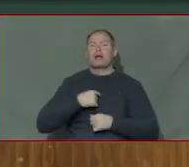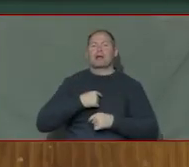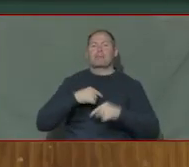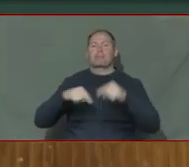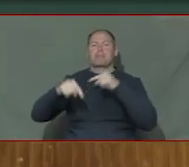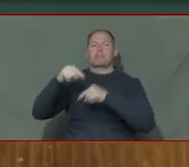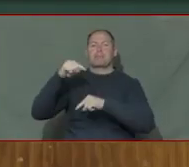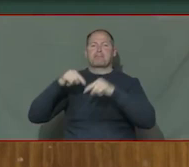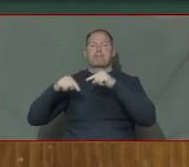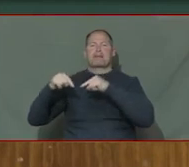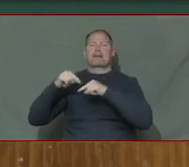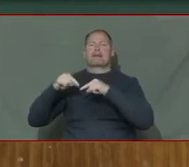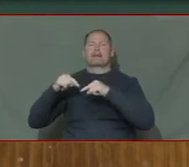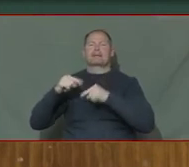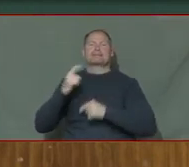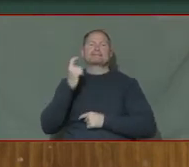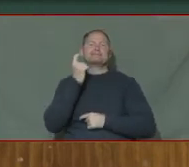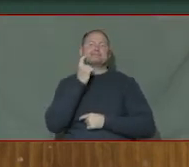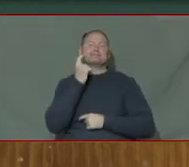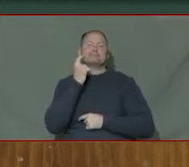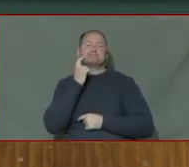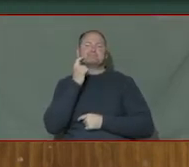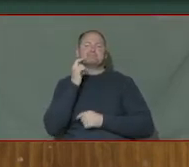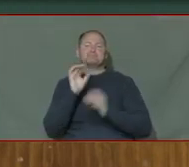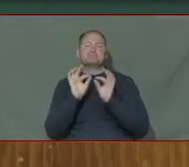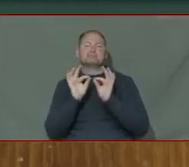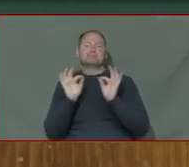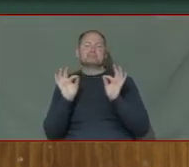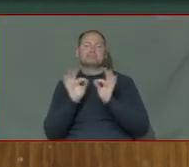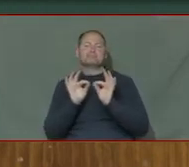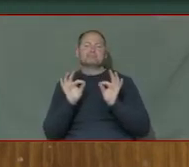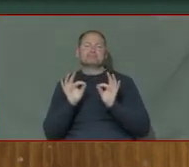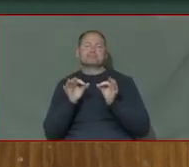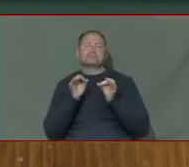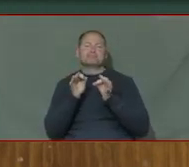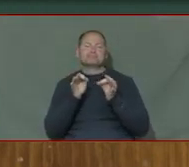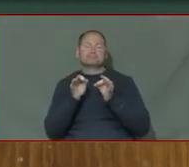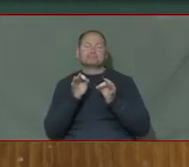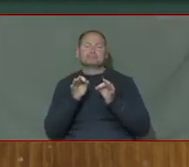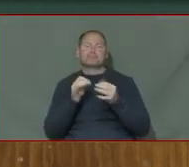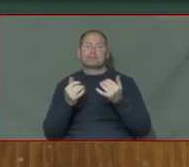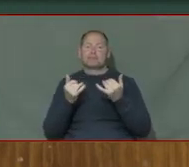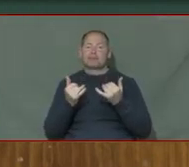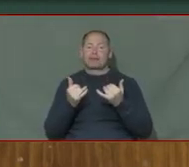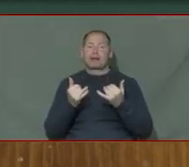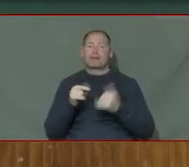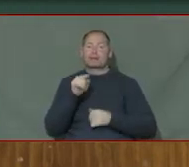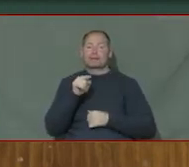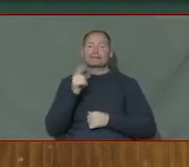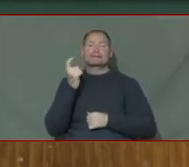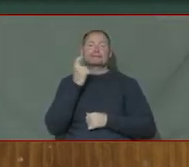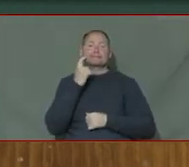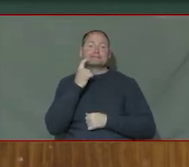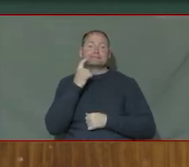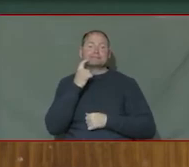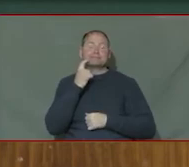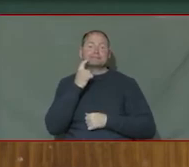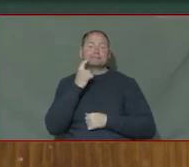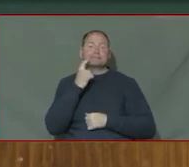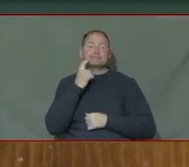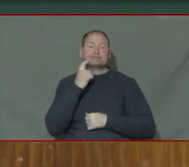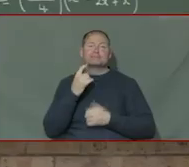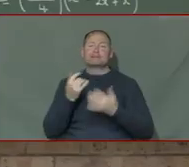and all you need to do is to replace the primary school formulas for the area and the perimeter into